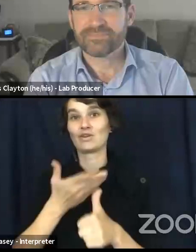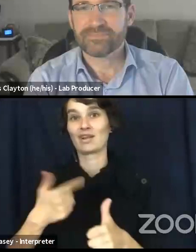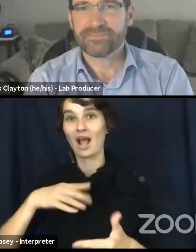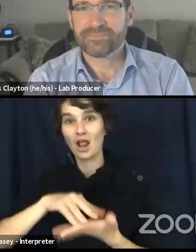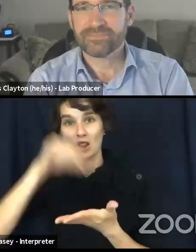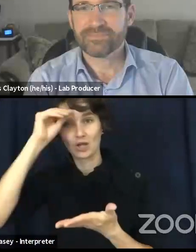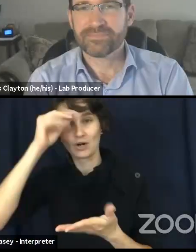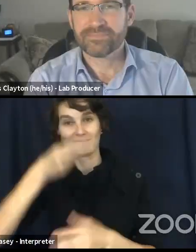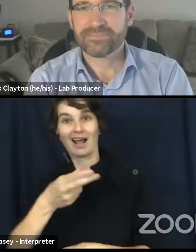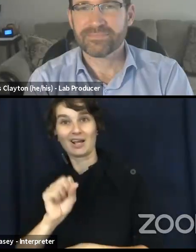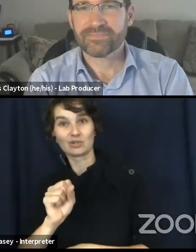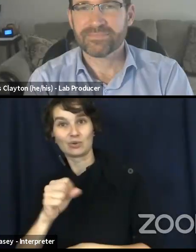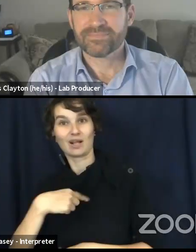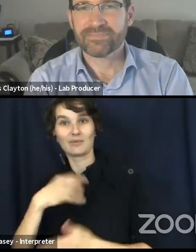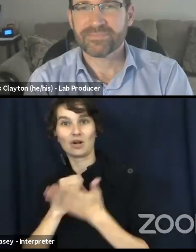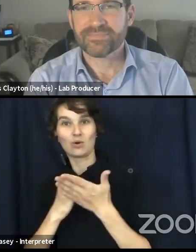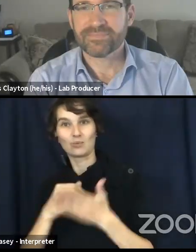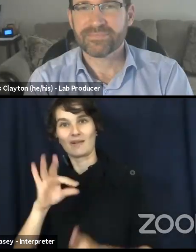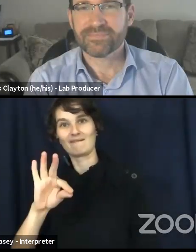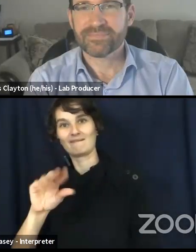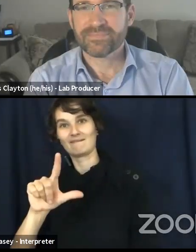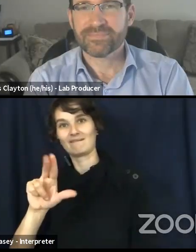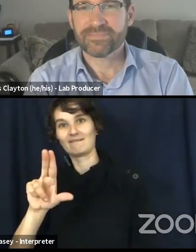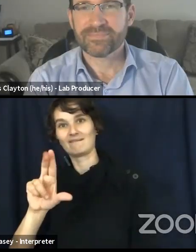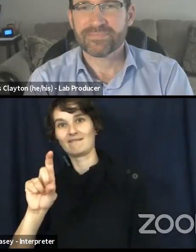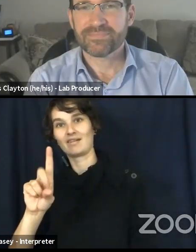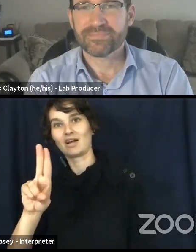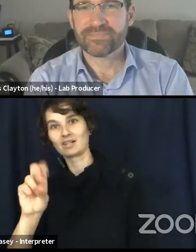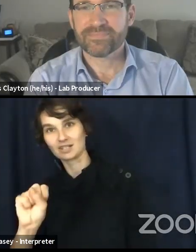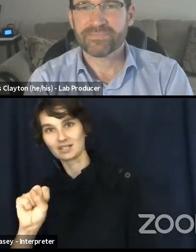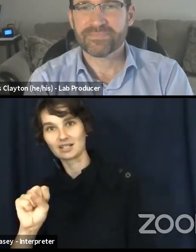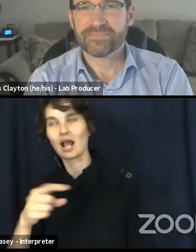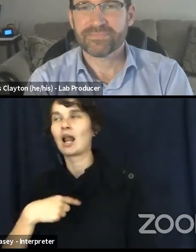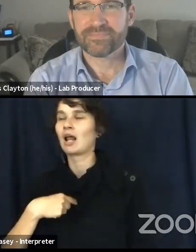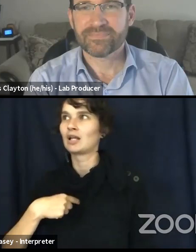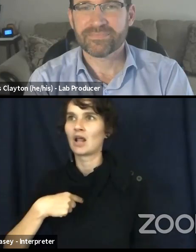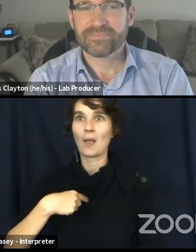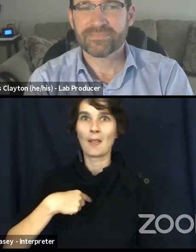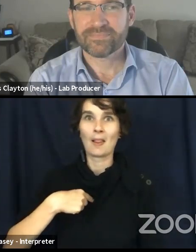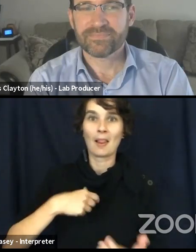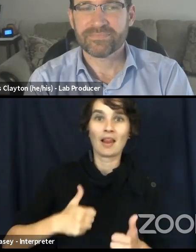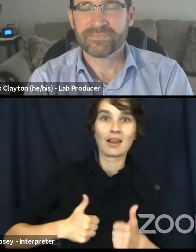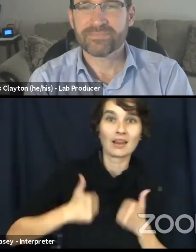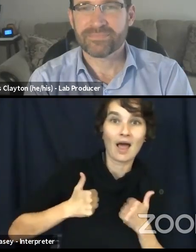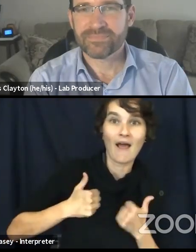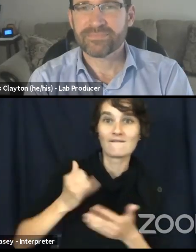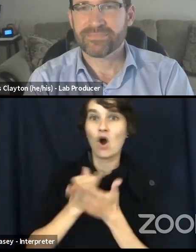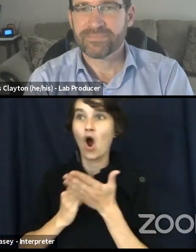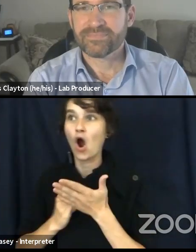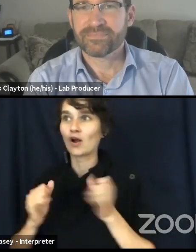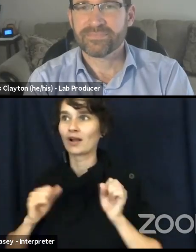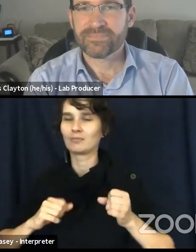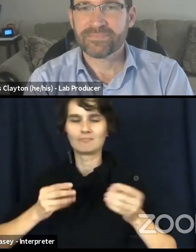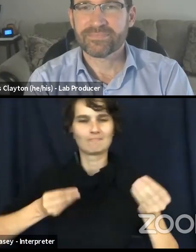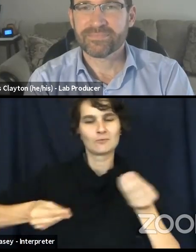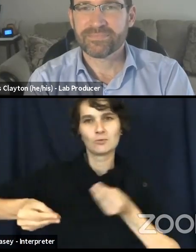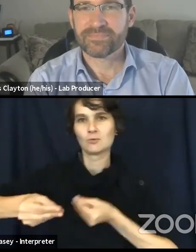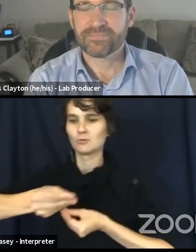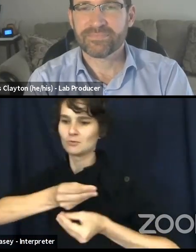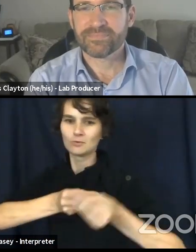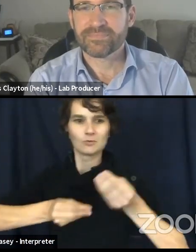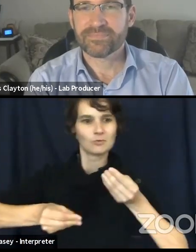artist was fluxus, and I was so mind blown that life and art can have such a intimate and interchangeable and fluid relationship. So I've been thinking